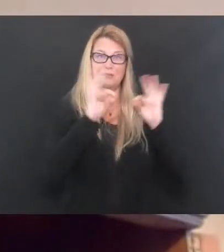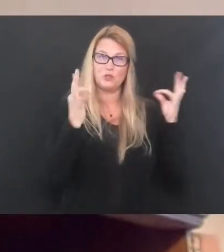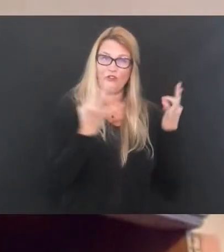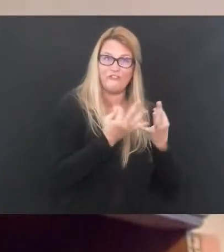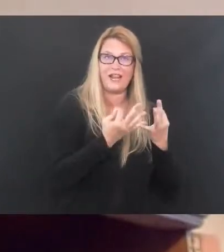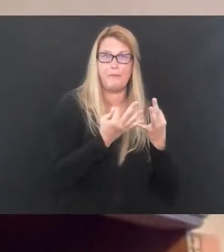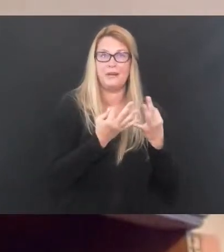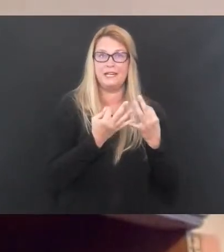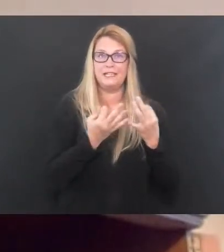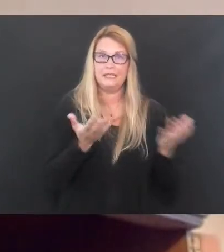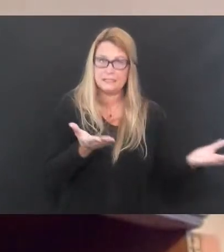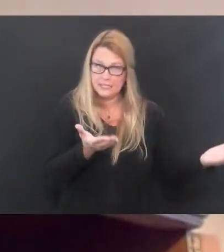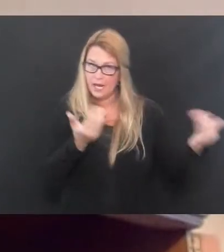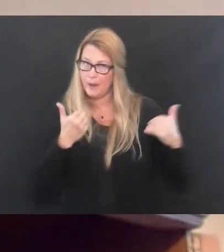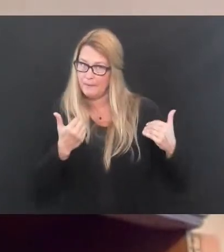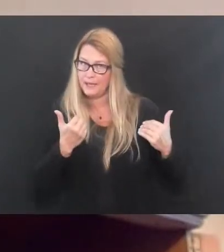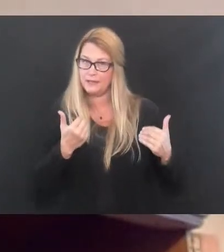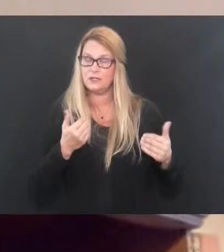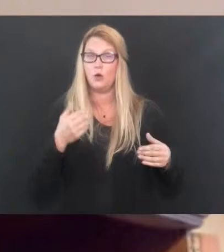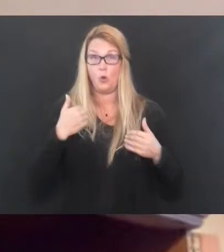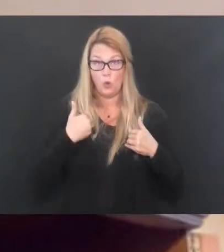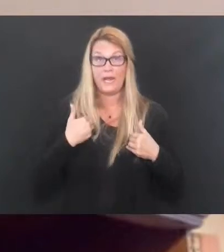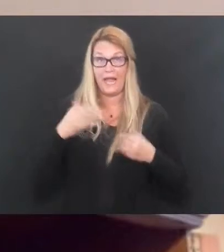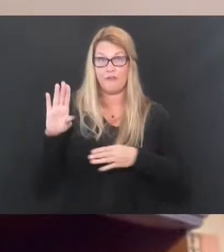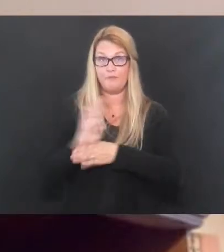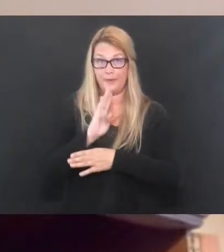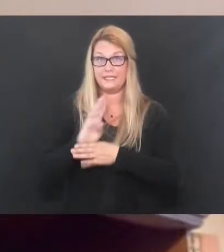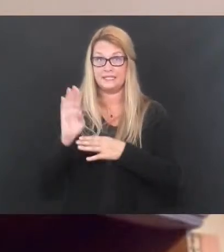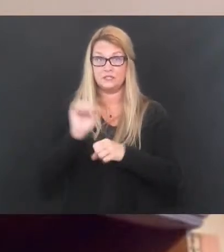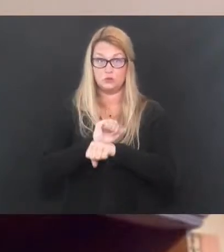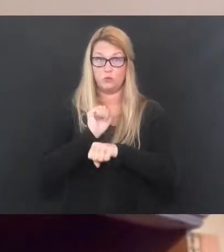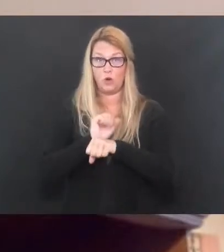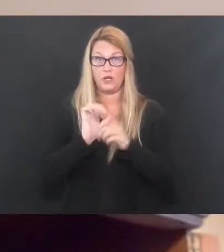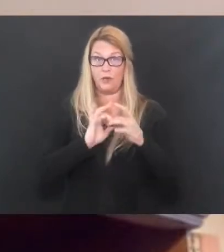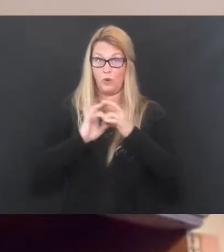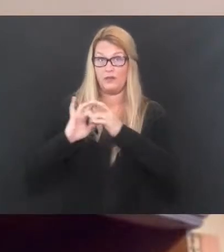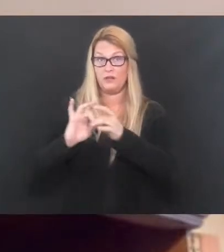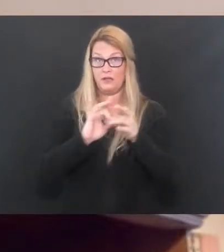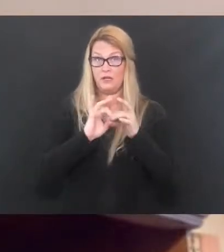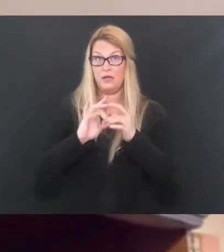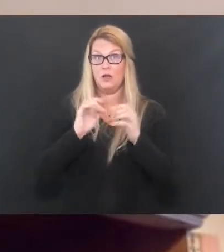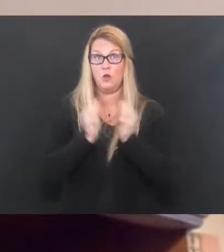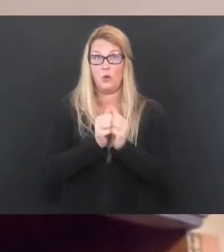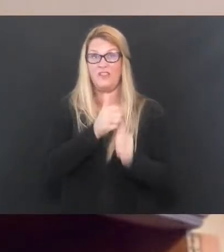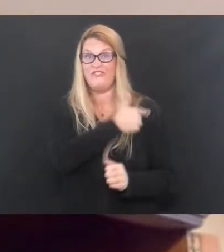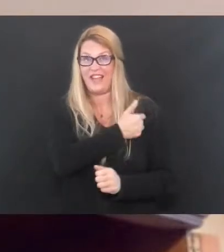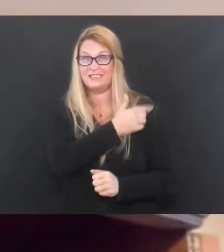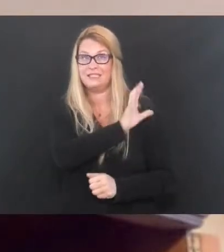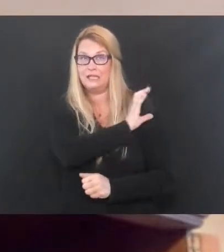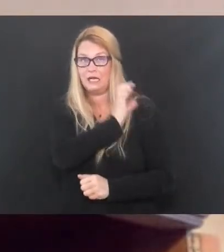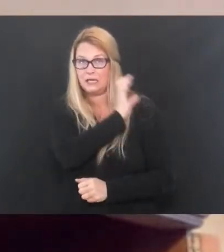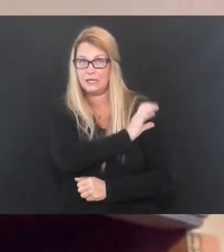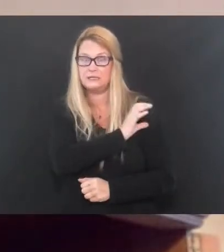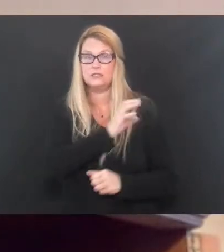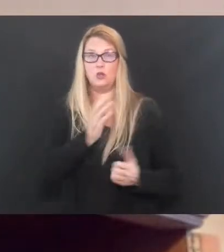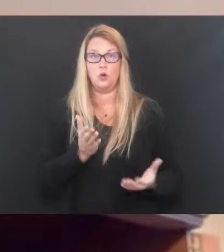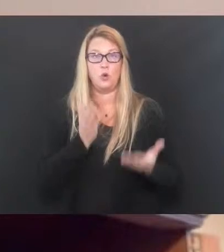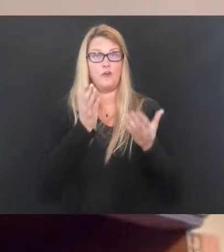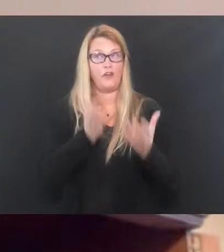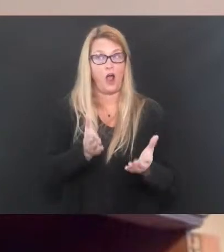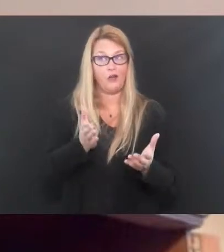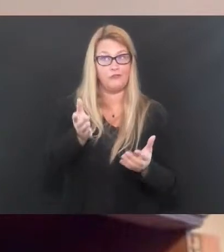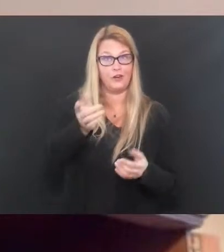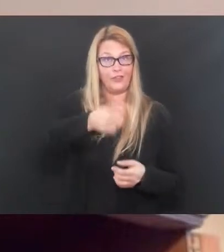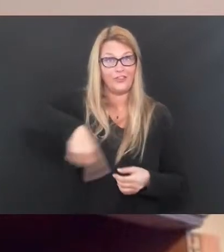your point, Phil, we do have businesses that we've been working with in vaccine clinics who have offered incentives to